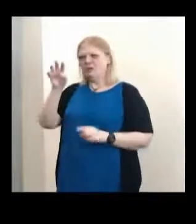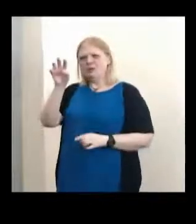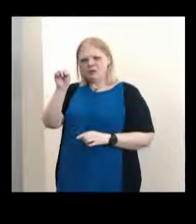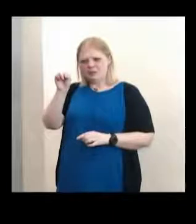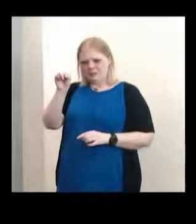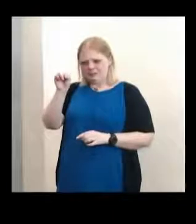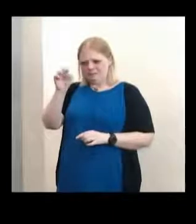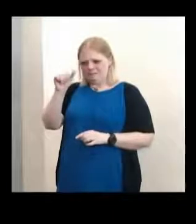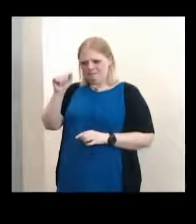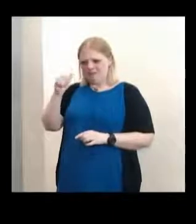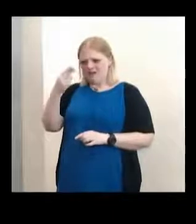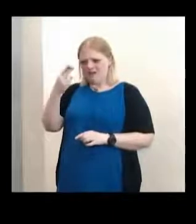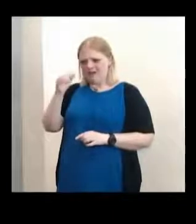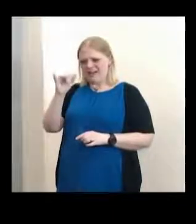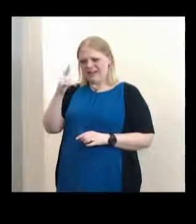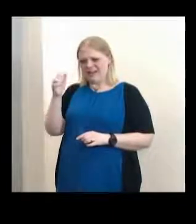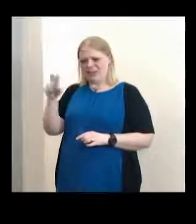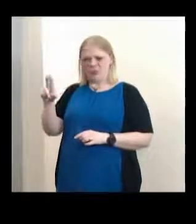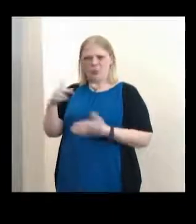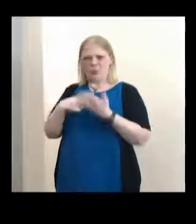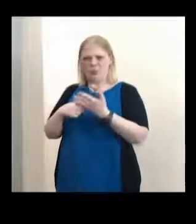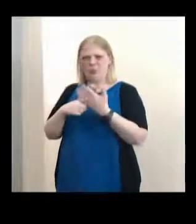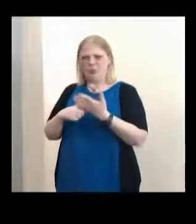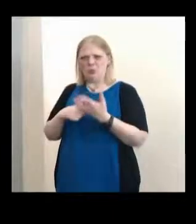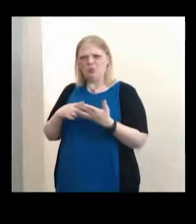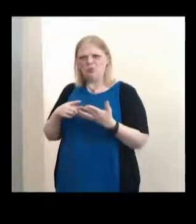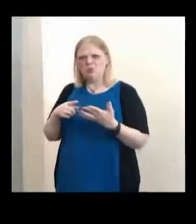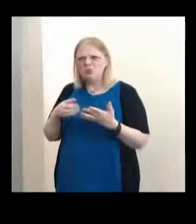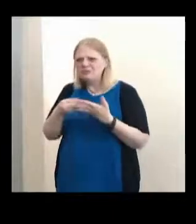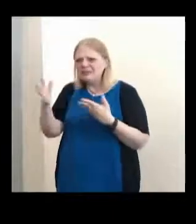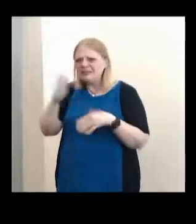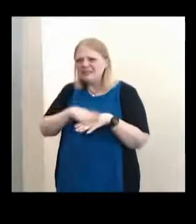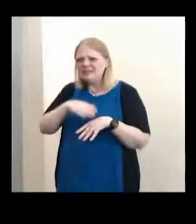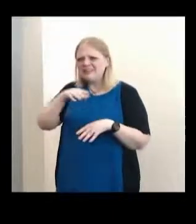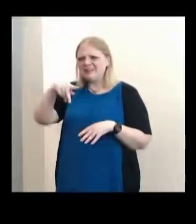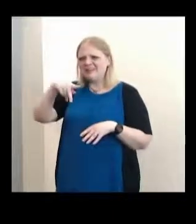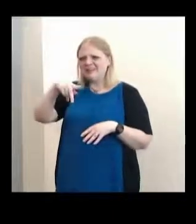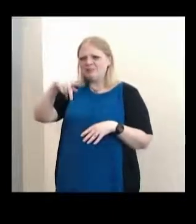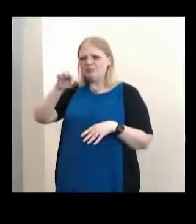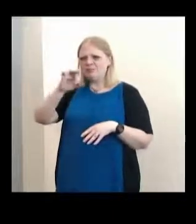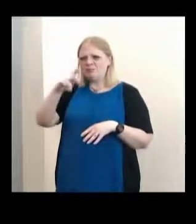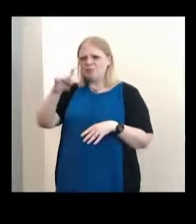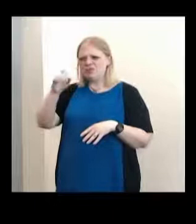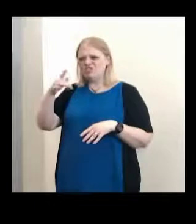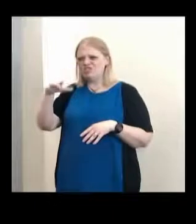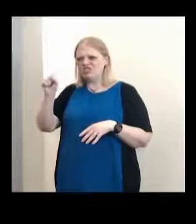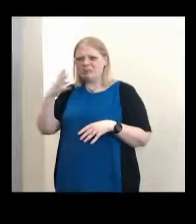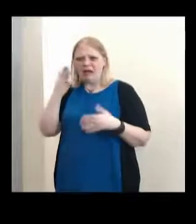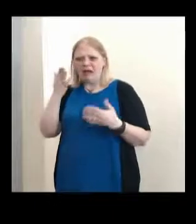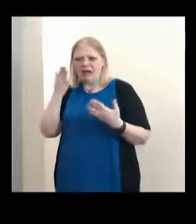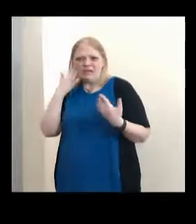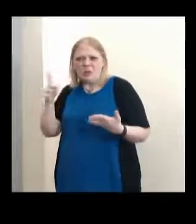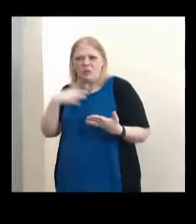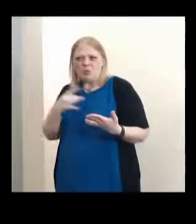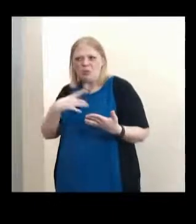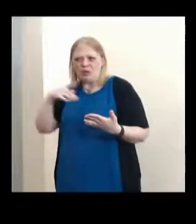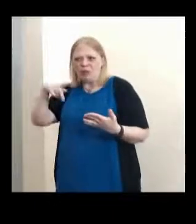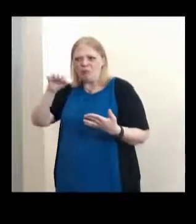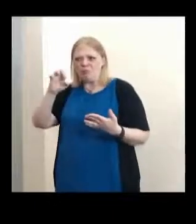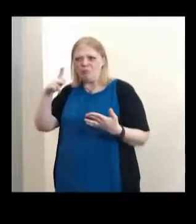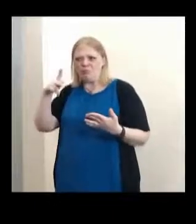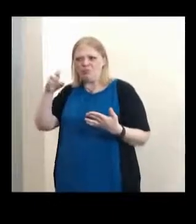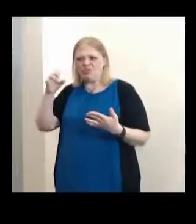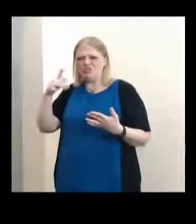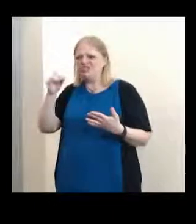about, expenditures less than like pork chops. I didn't even know you cared for them, that you liked them. But